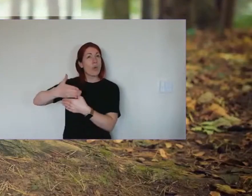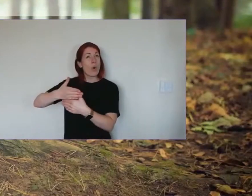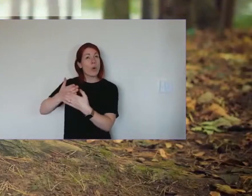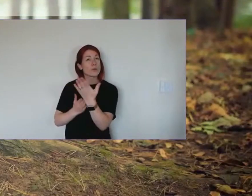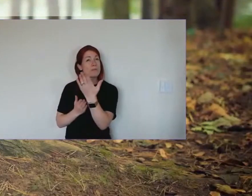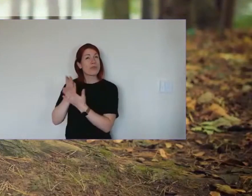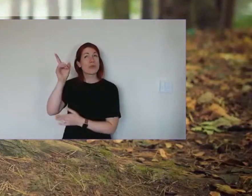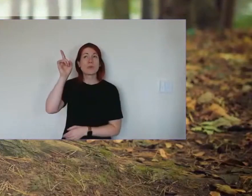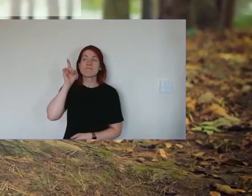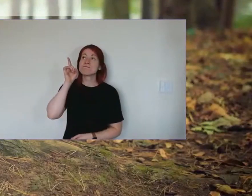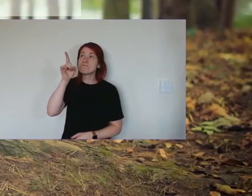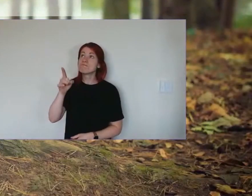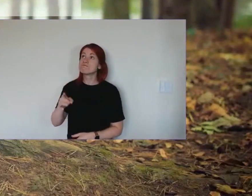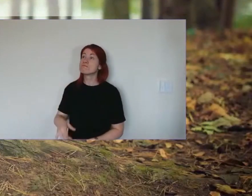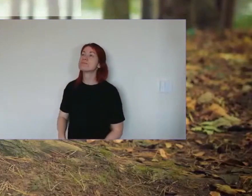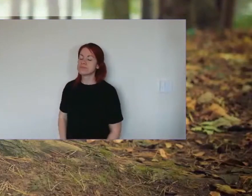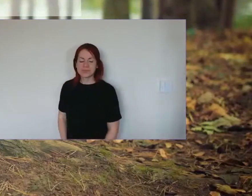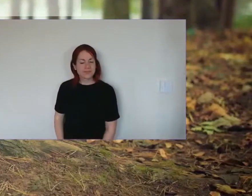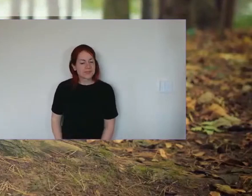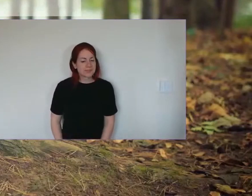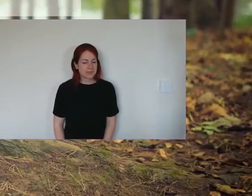out, break our walls